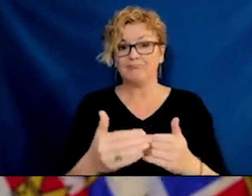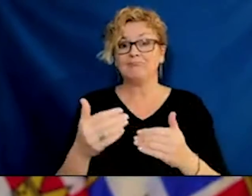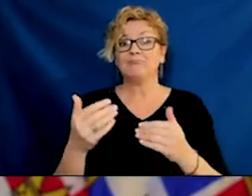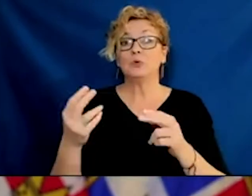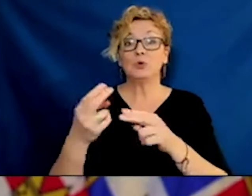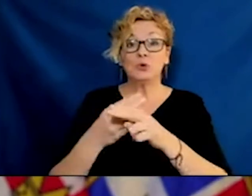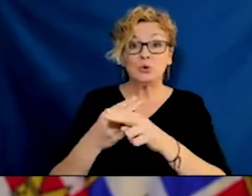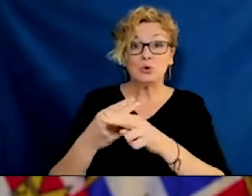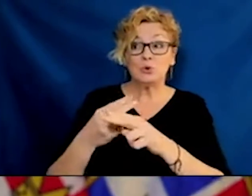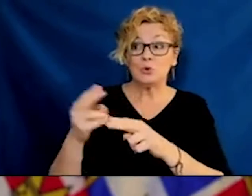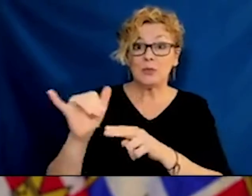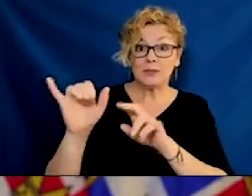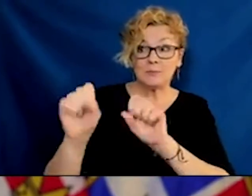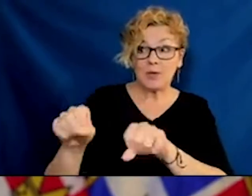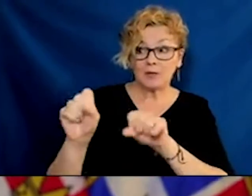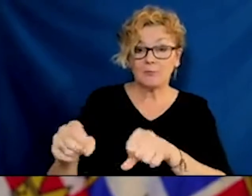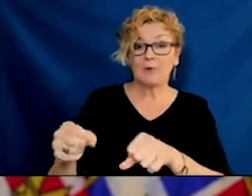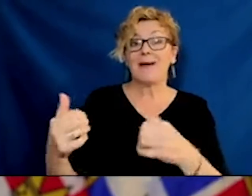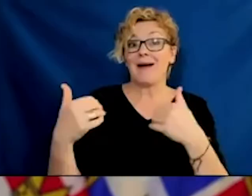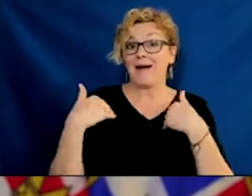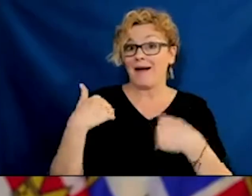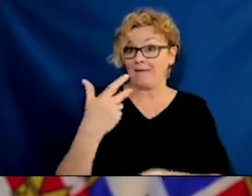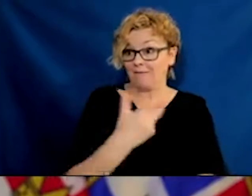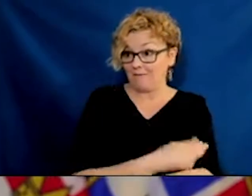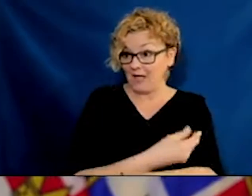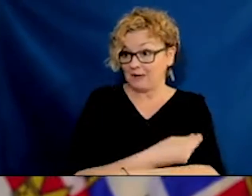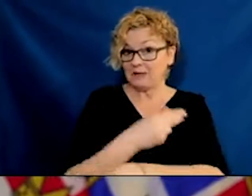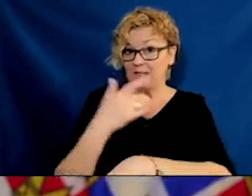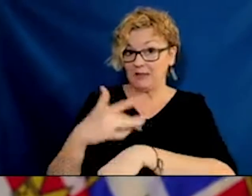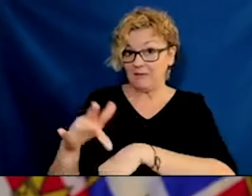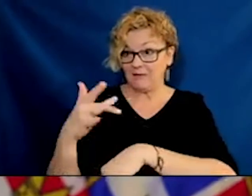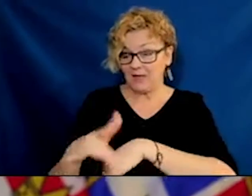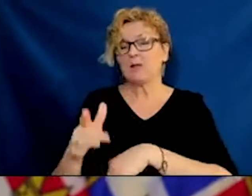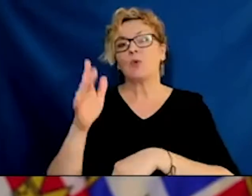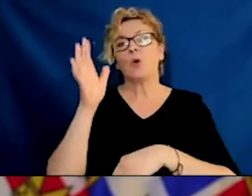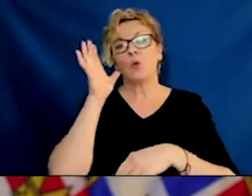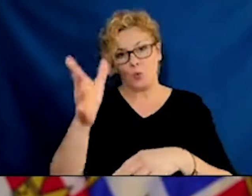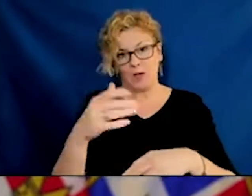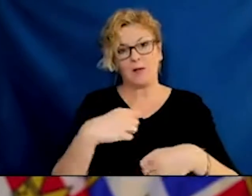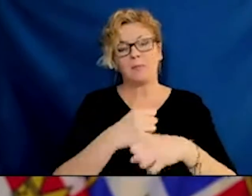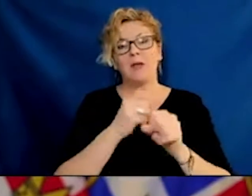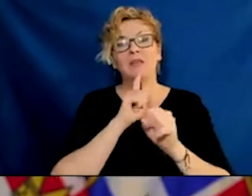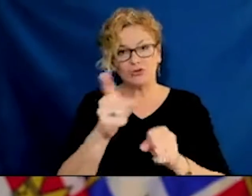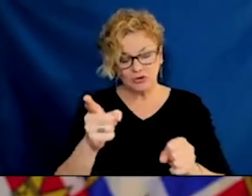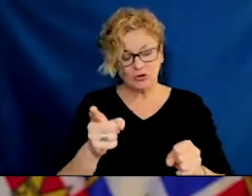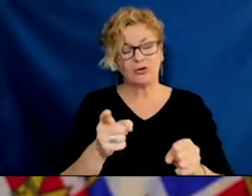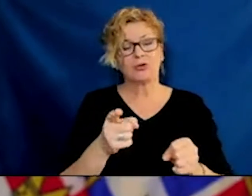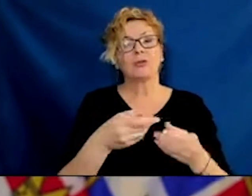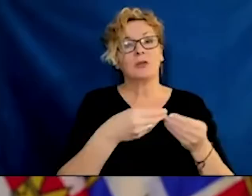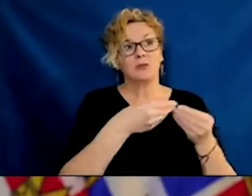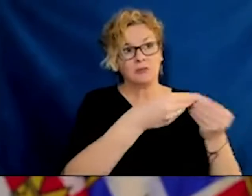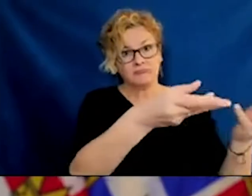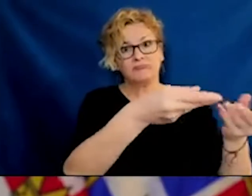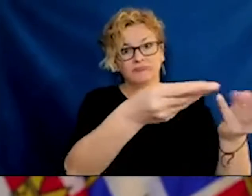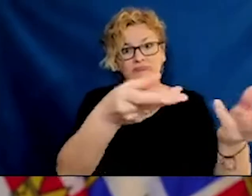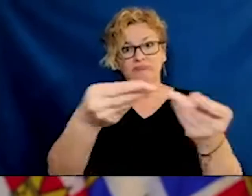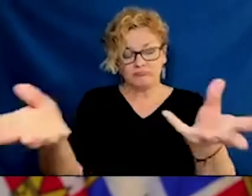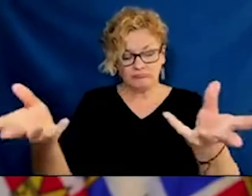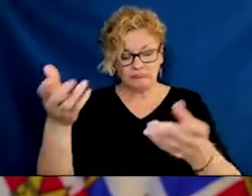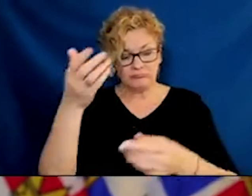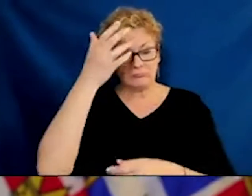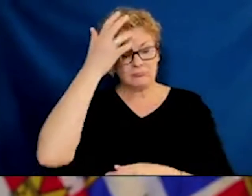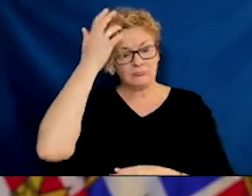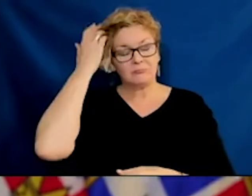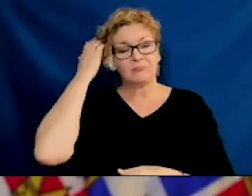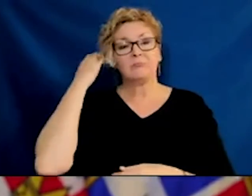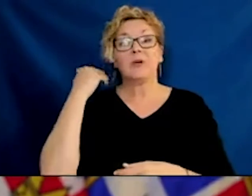you do, age is the predominant risk factor for having severe illness or dying from COVID-19.